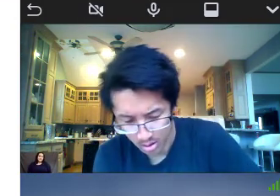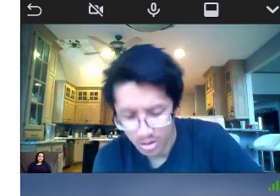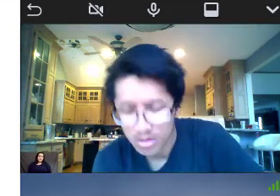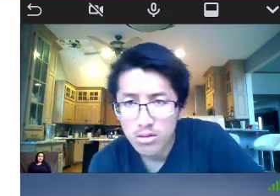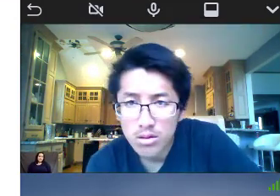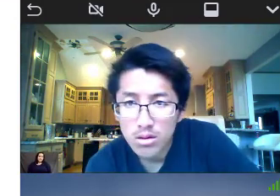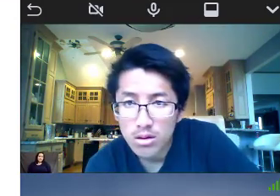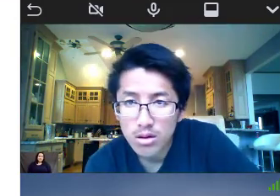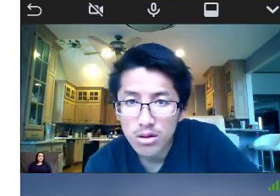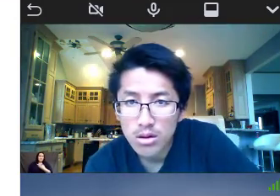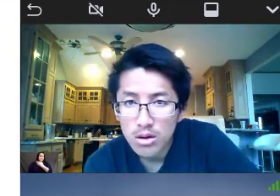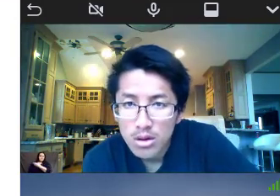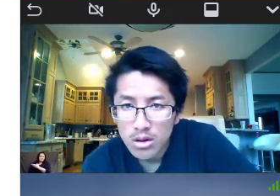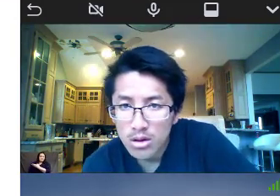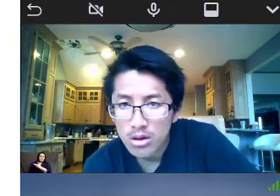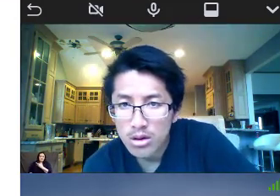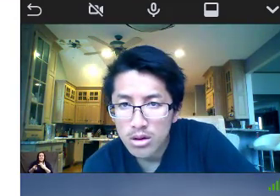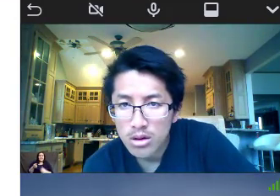area.